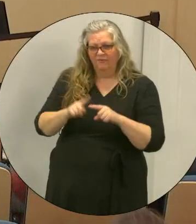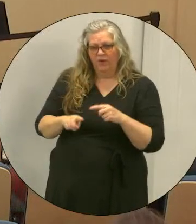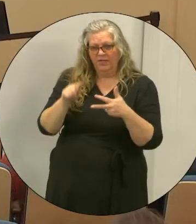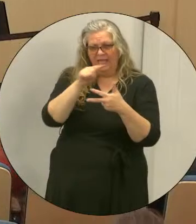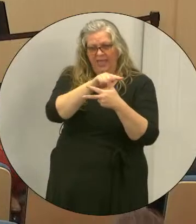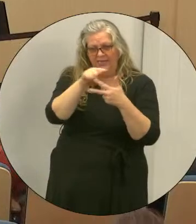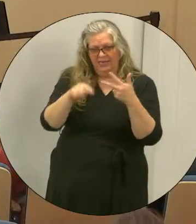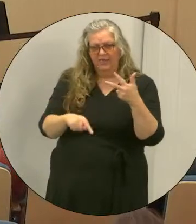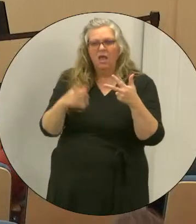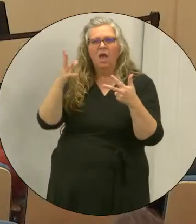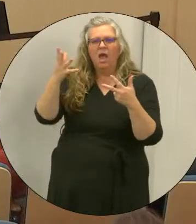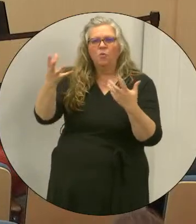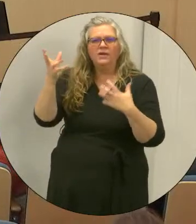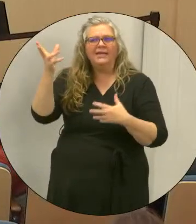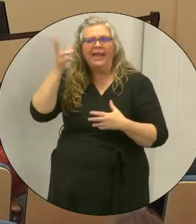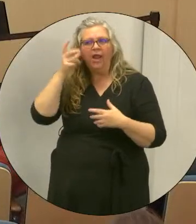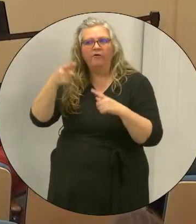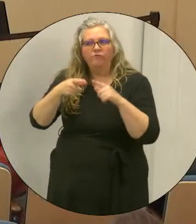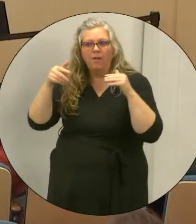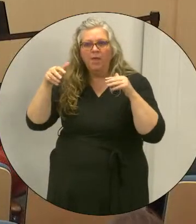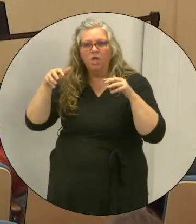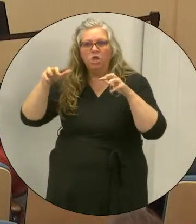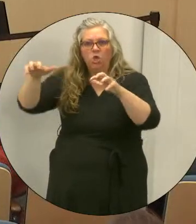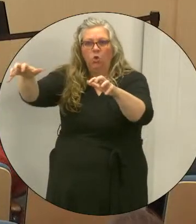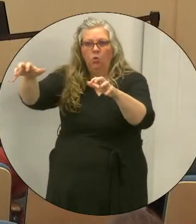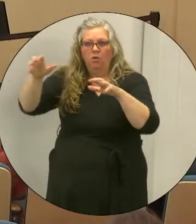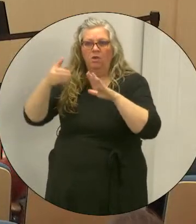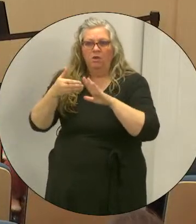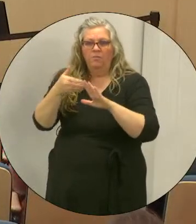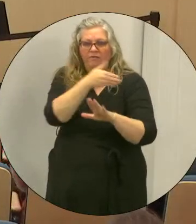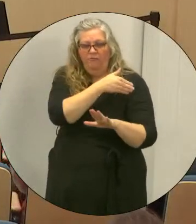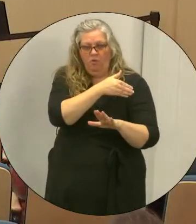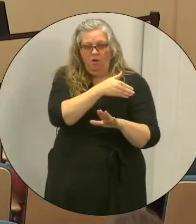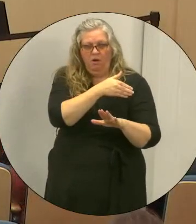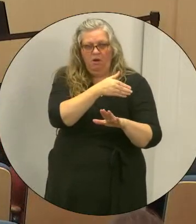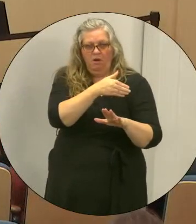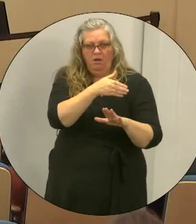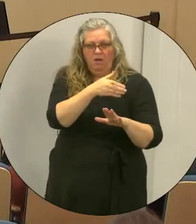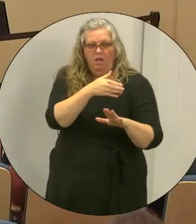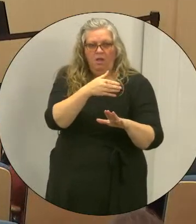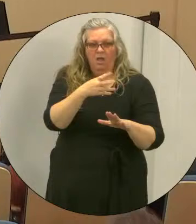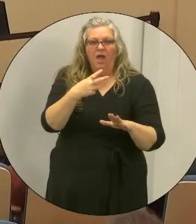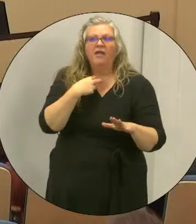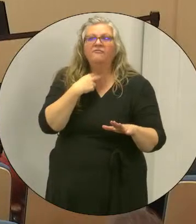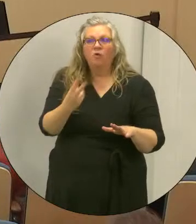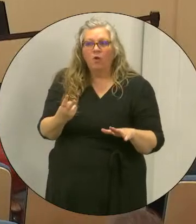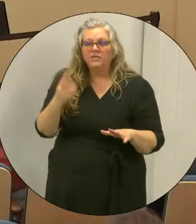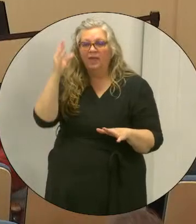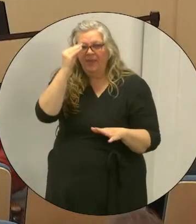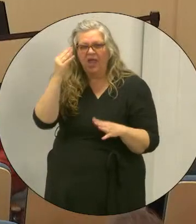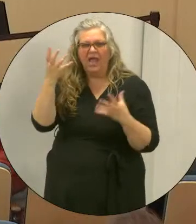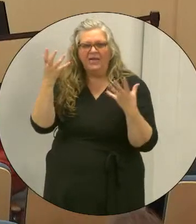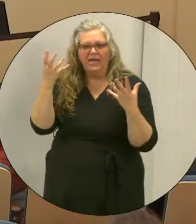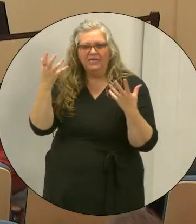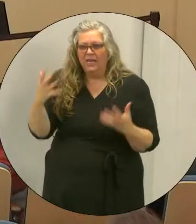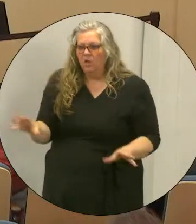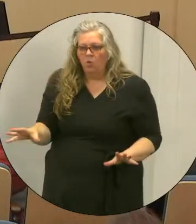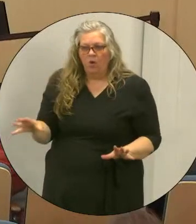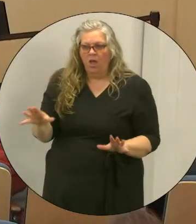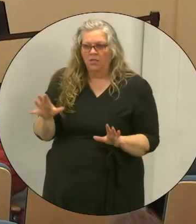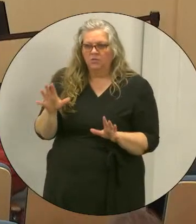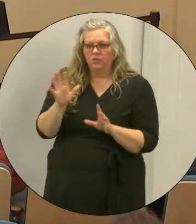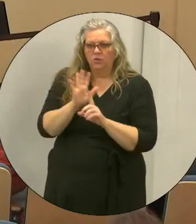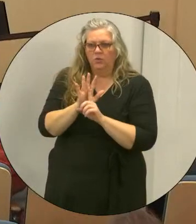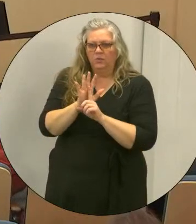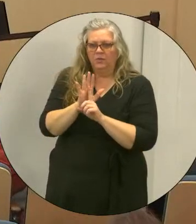wanted to hear from all of you first before I stated that out loud. I did not want to discount your public comment. I do want to